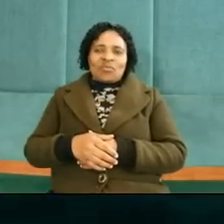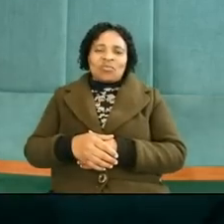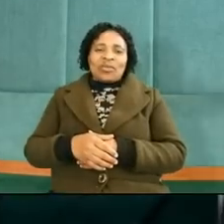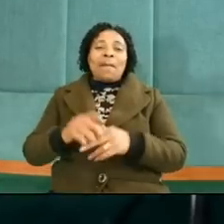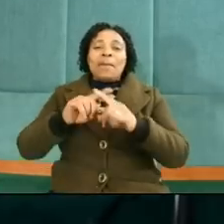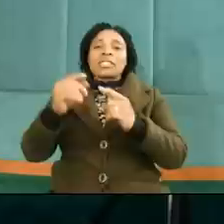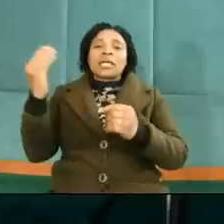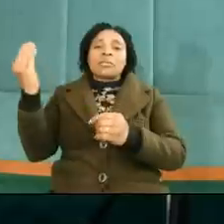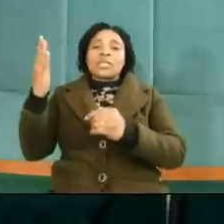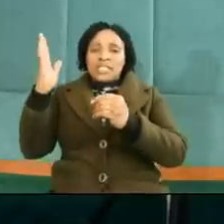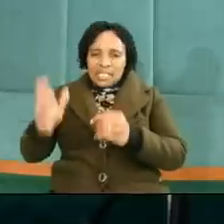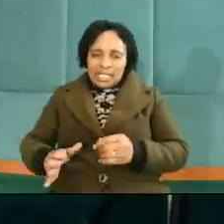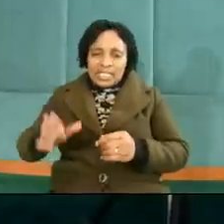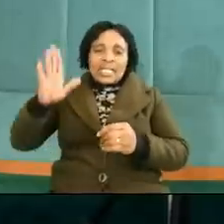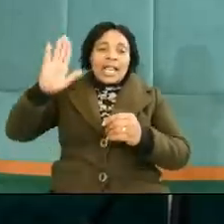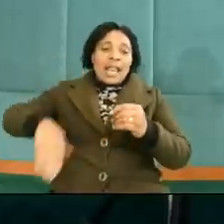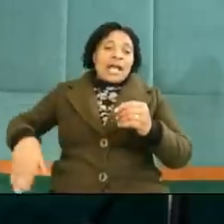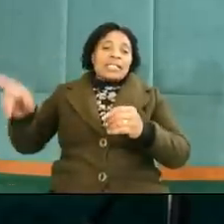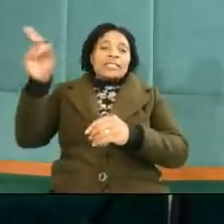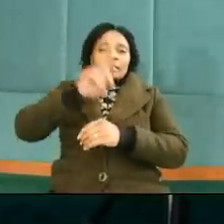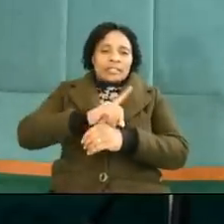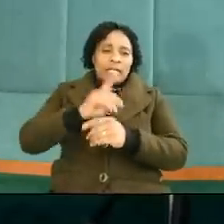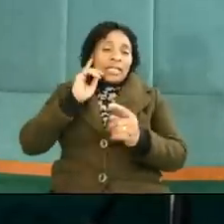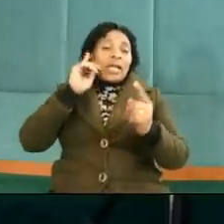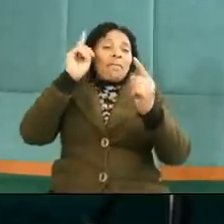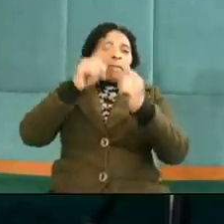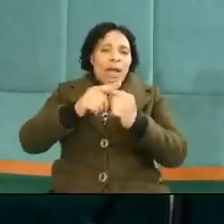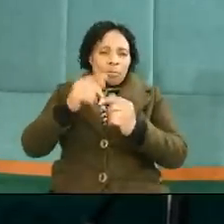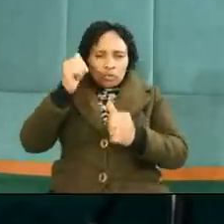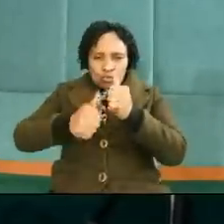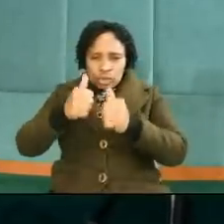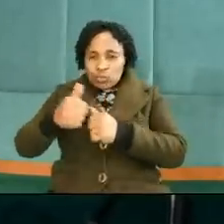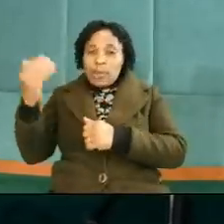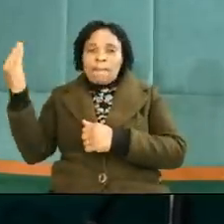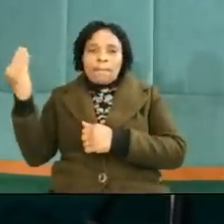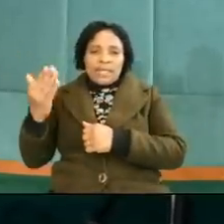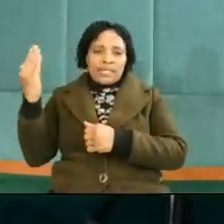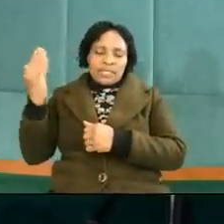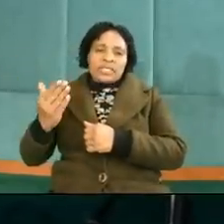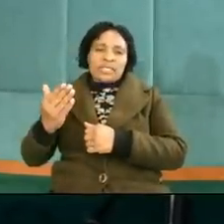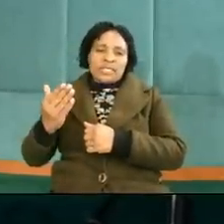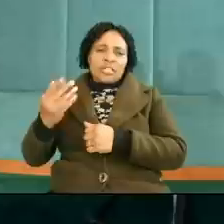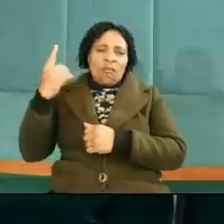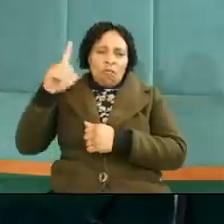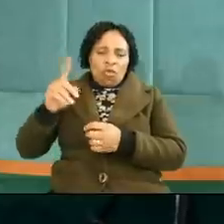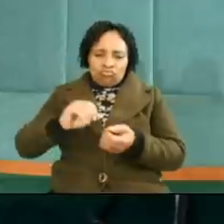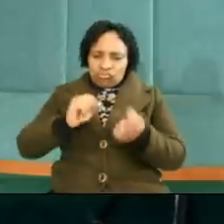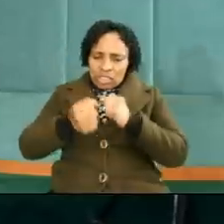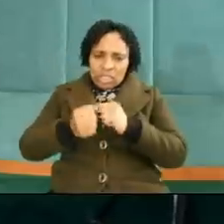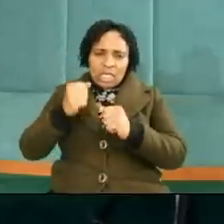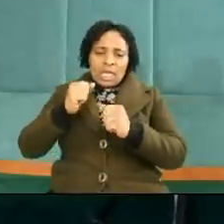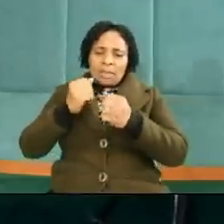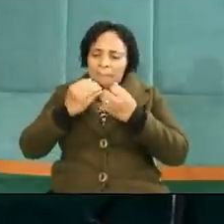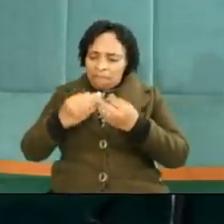But preachers in the last day, the purpose for which we preach is not even for conversion,